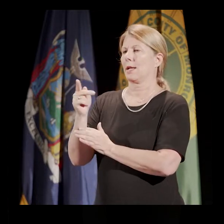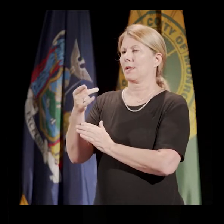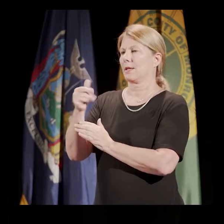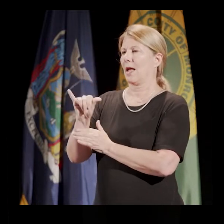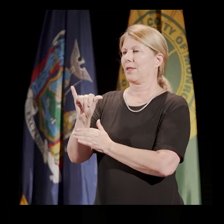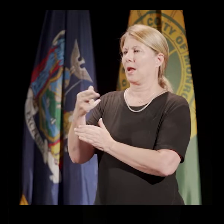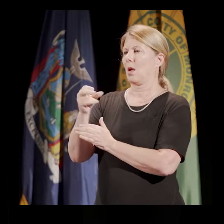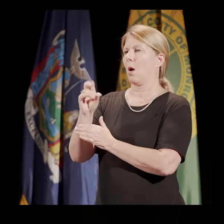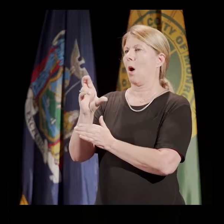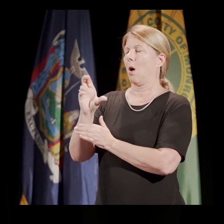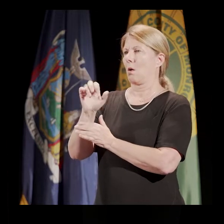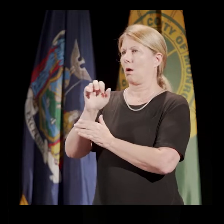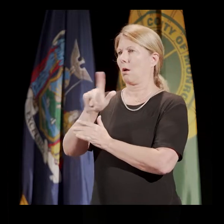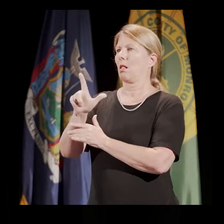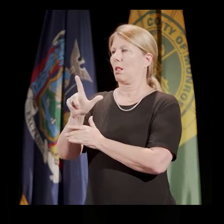Happy New Year, here's COVID.